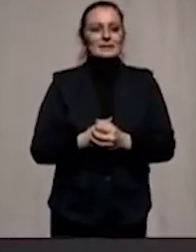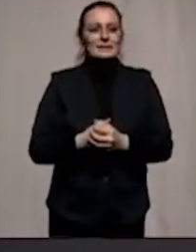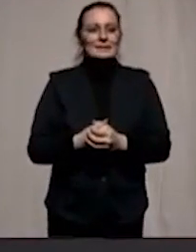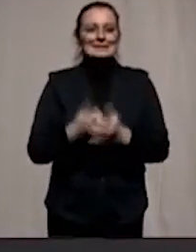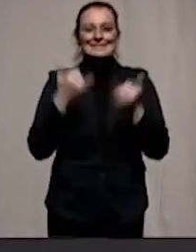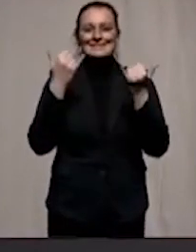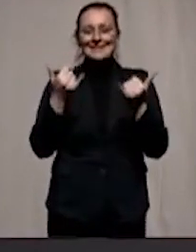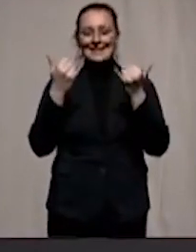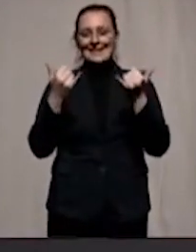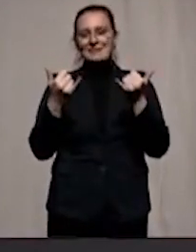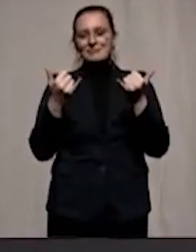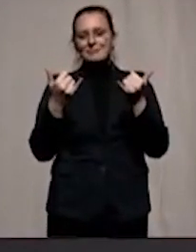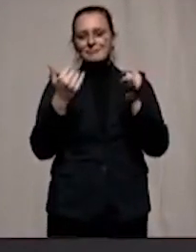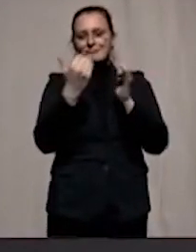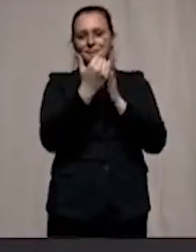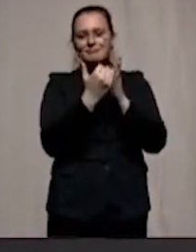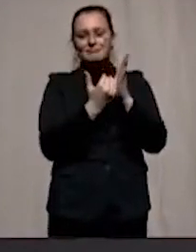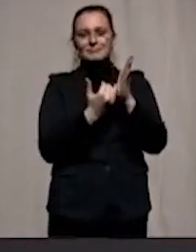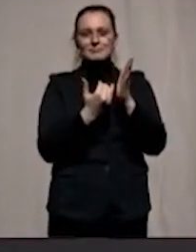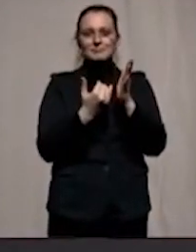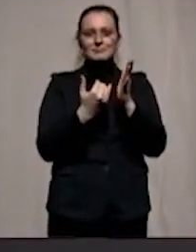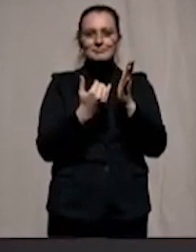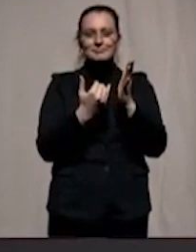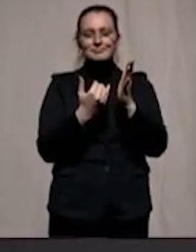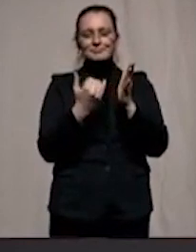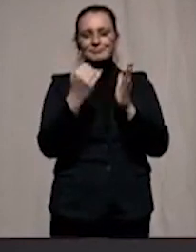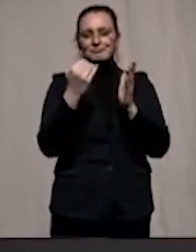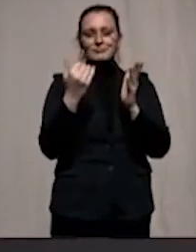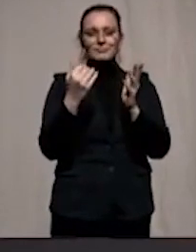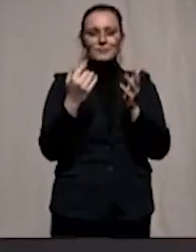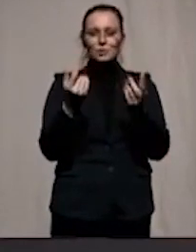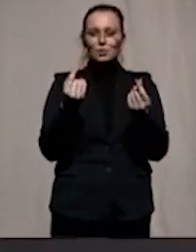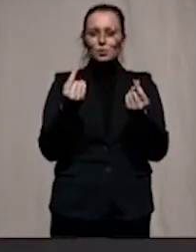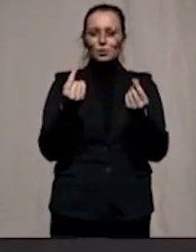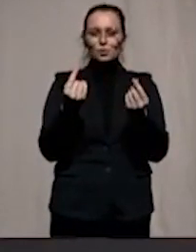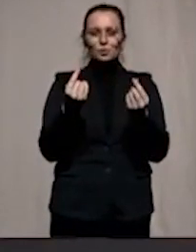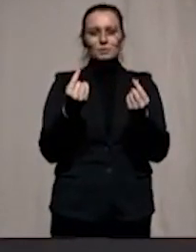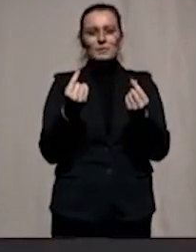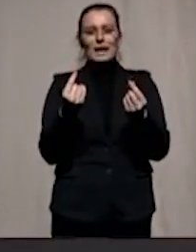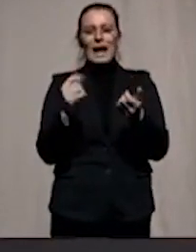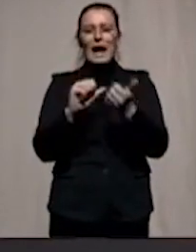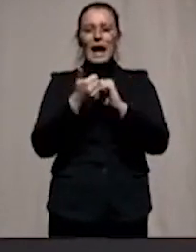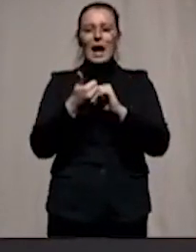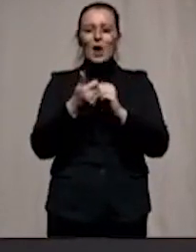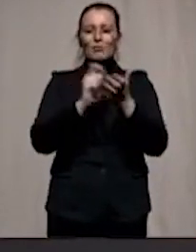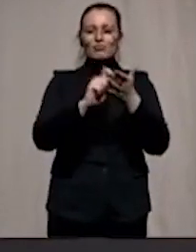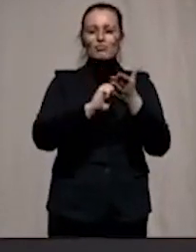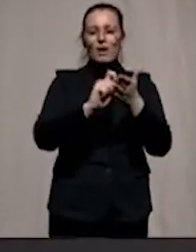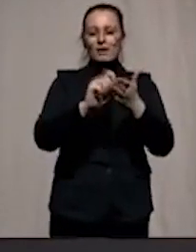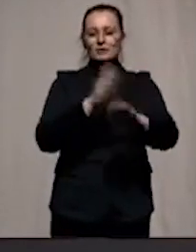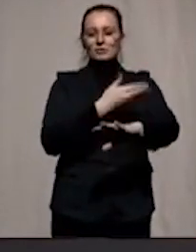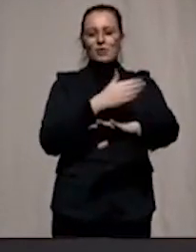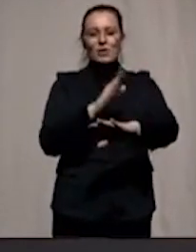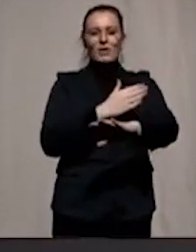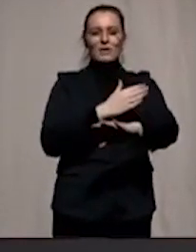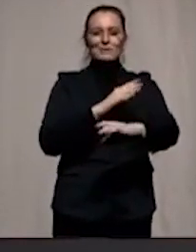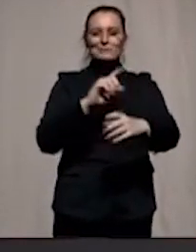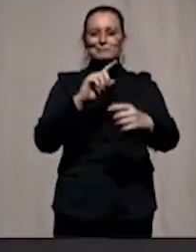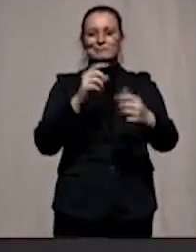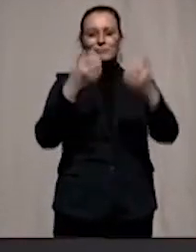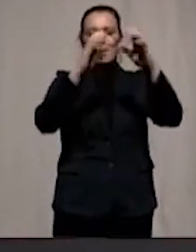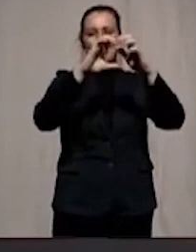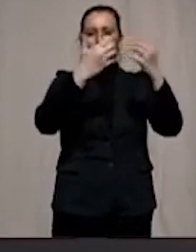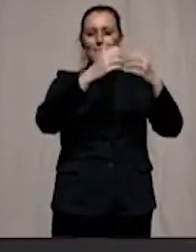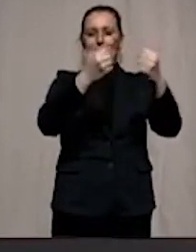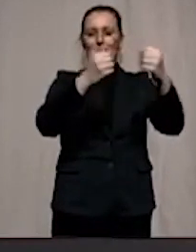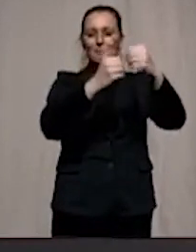I've broken down the idea of being able to write a song in like a verse, chorus, verse kind of structure. And what we're going to do is we're going to look at how a song can